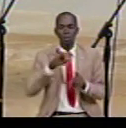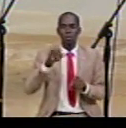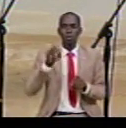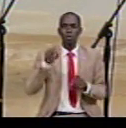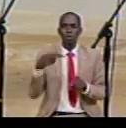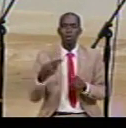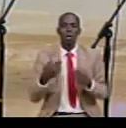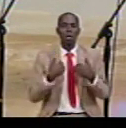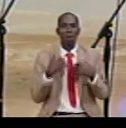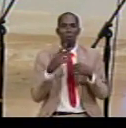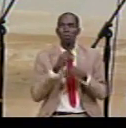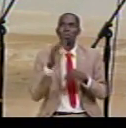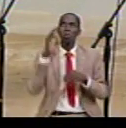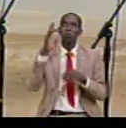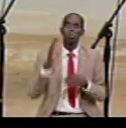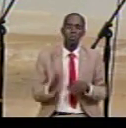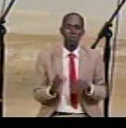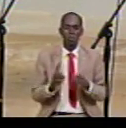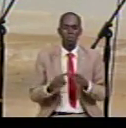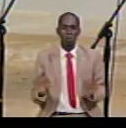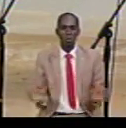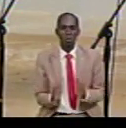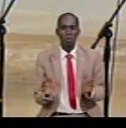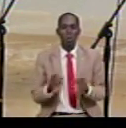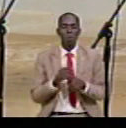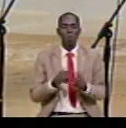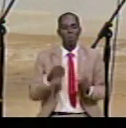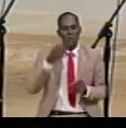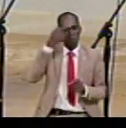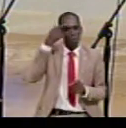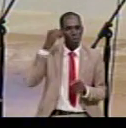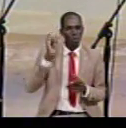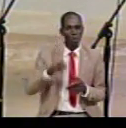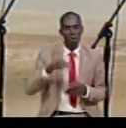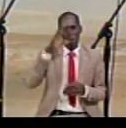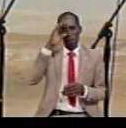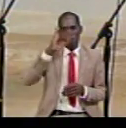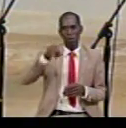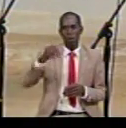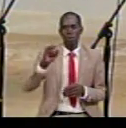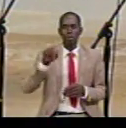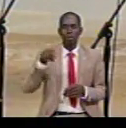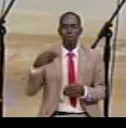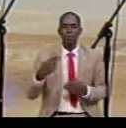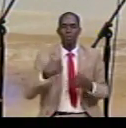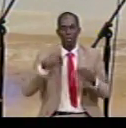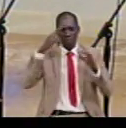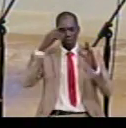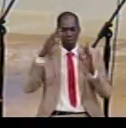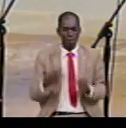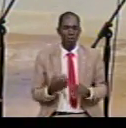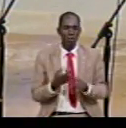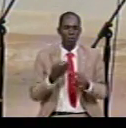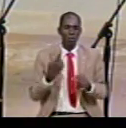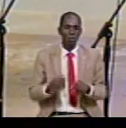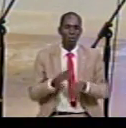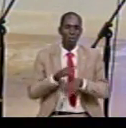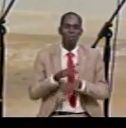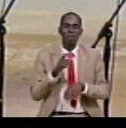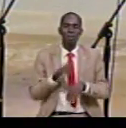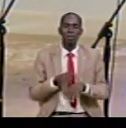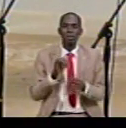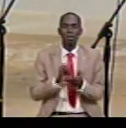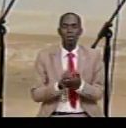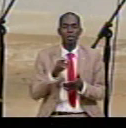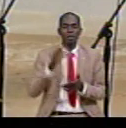then, because he had made up his mind, what he had from the beginning before he was taken captive, those things remained in his heart. He